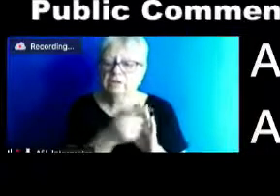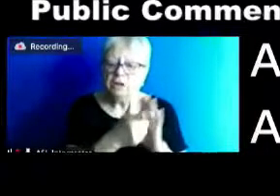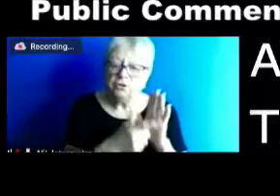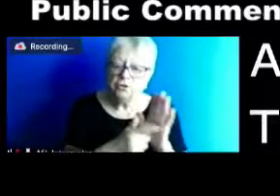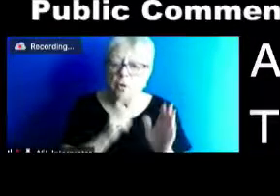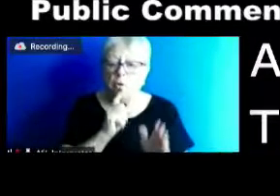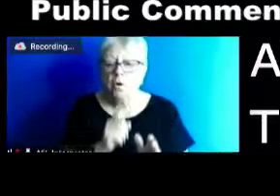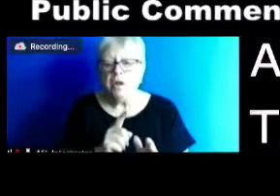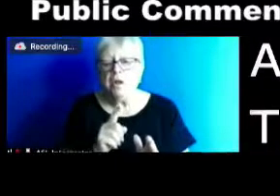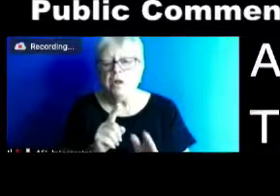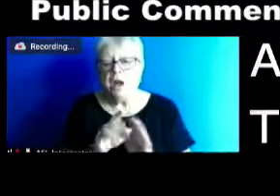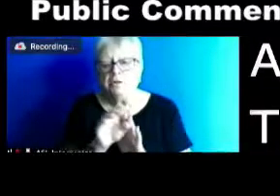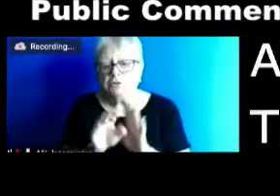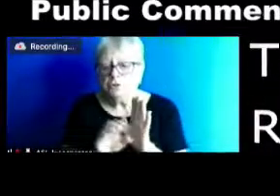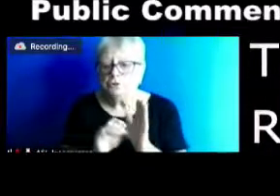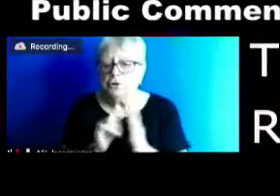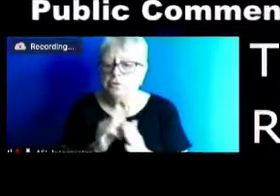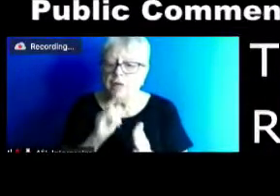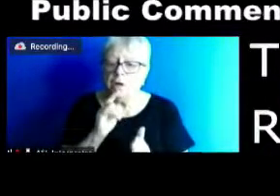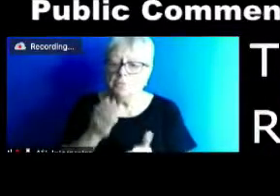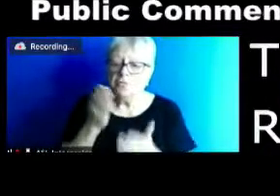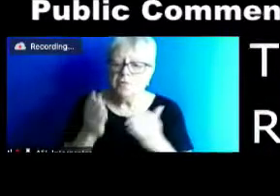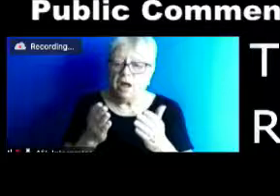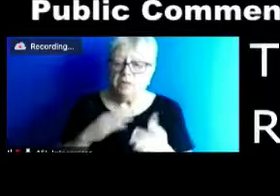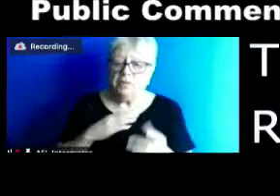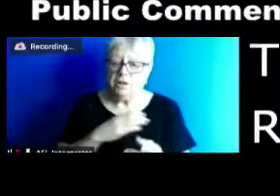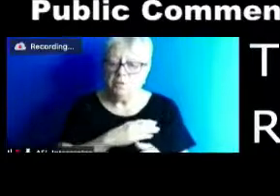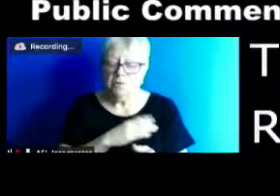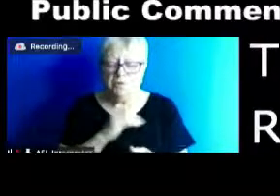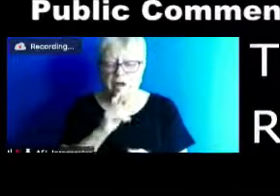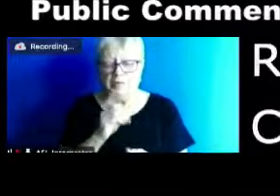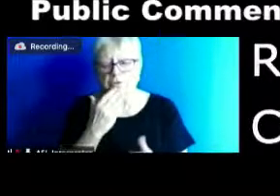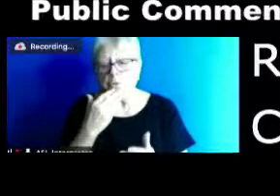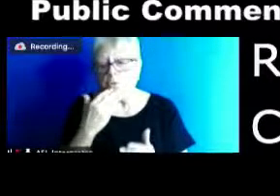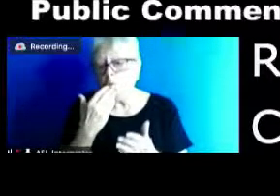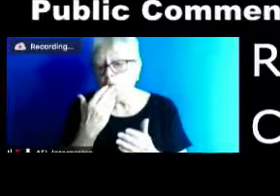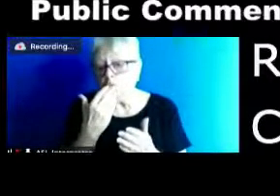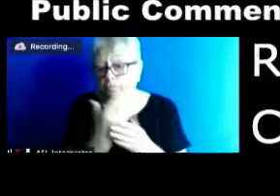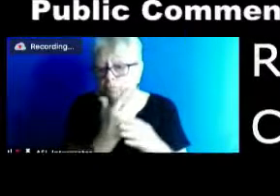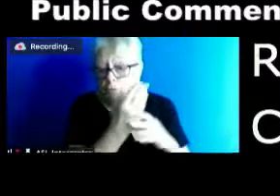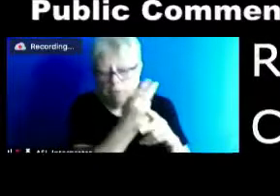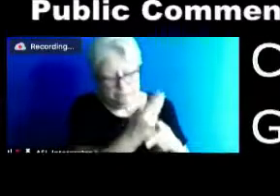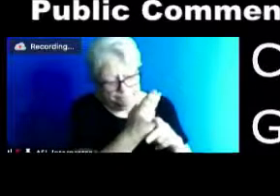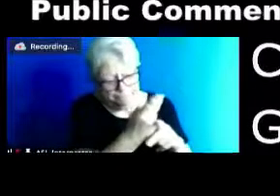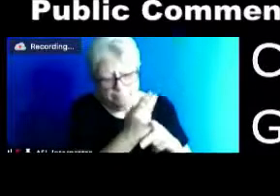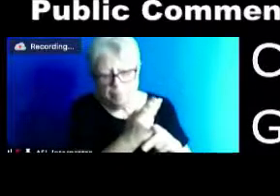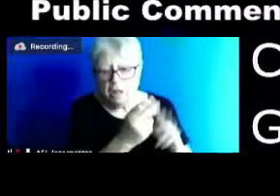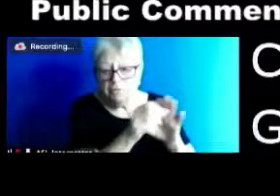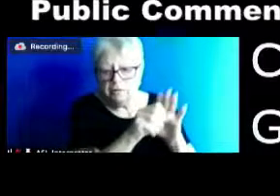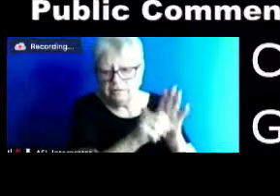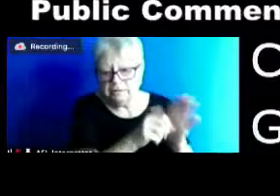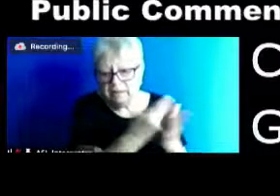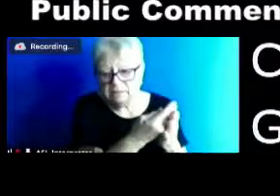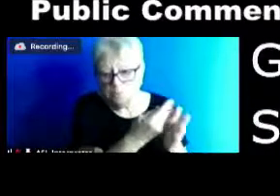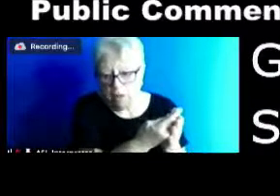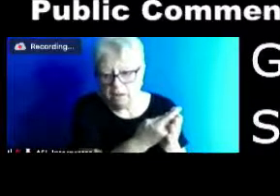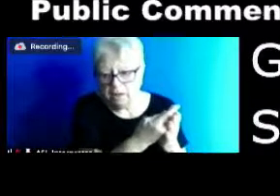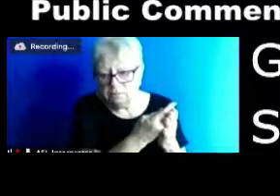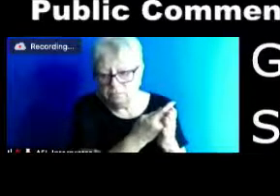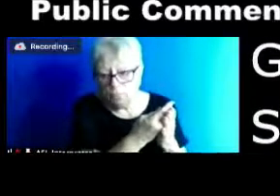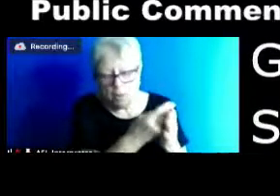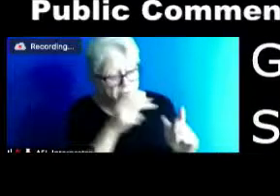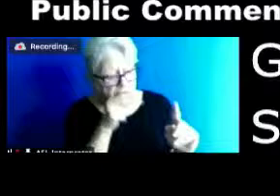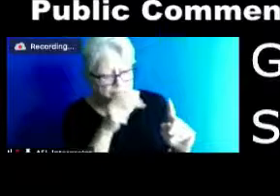to the commission, that we're obviously are going to be good stewards of the state's money, but it's not, the